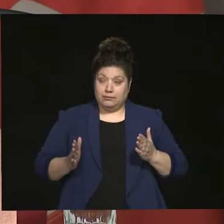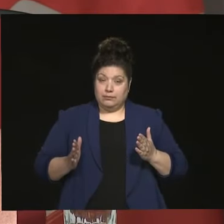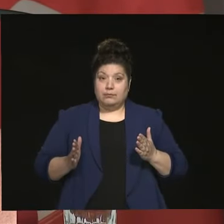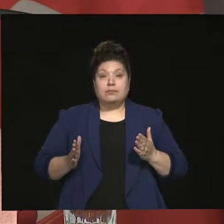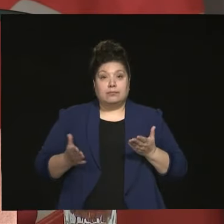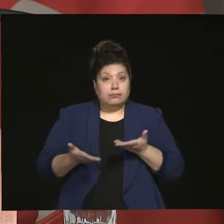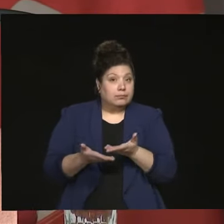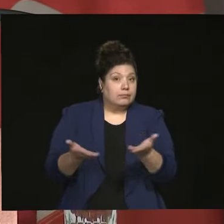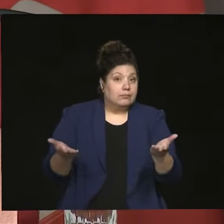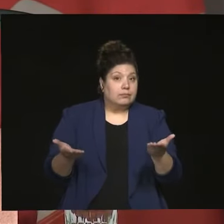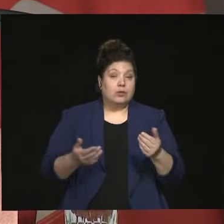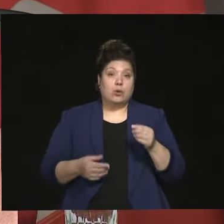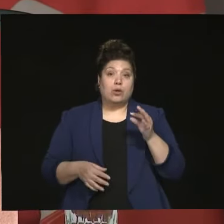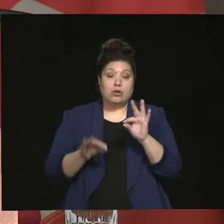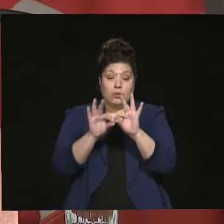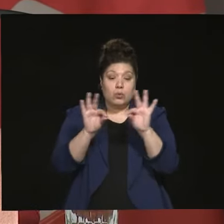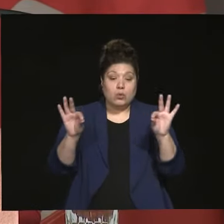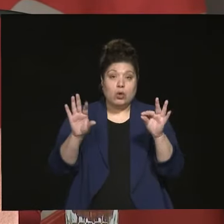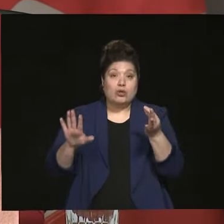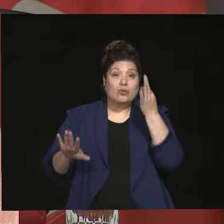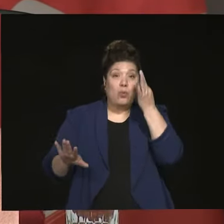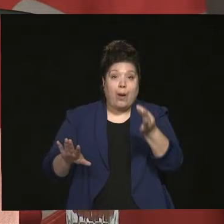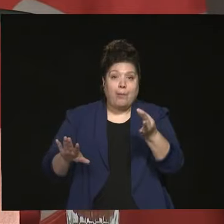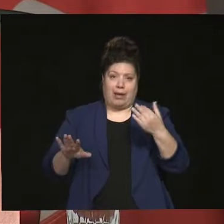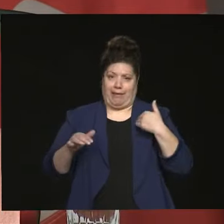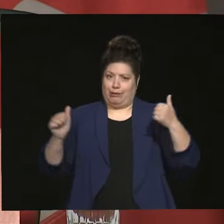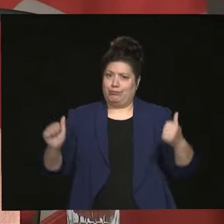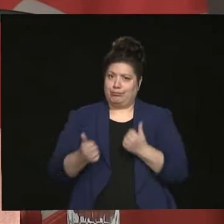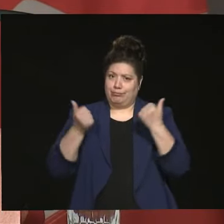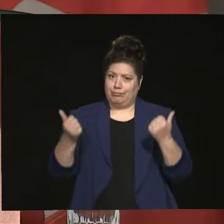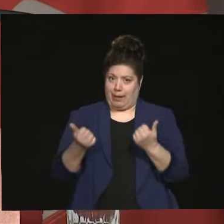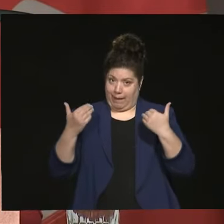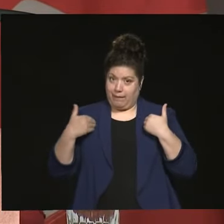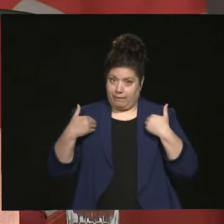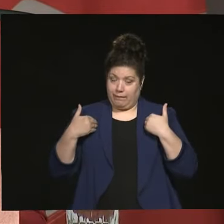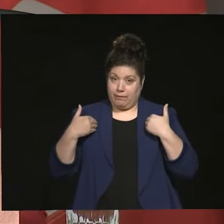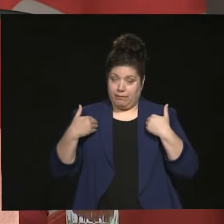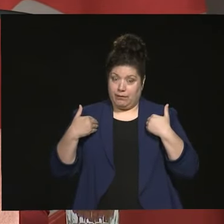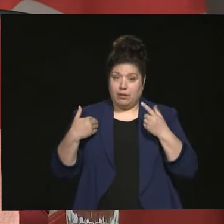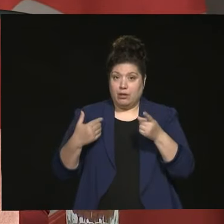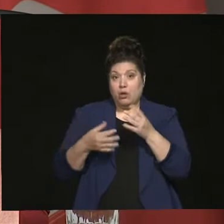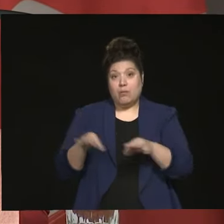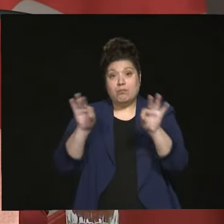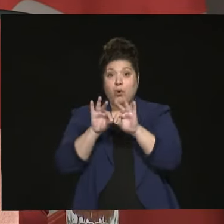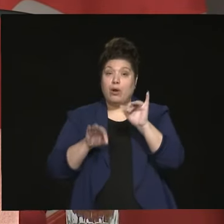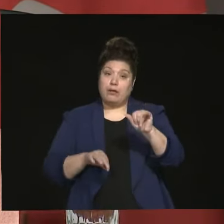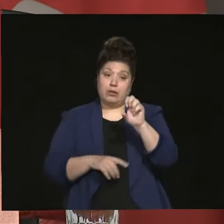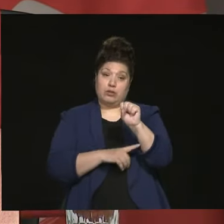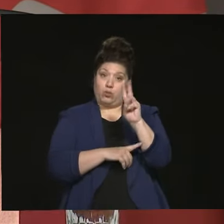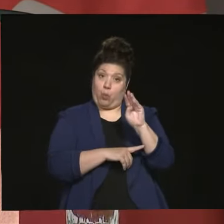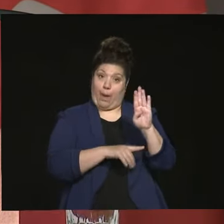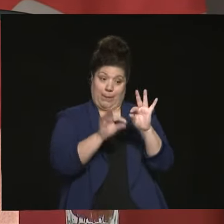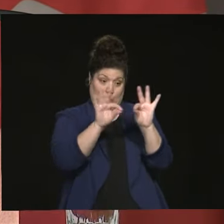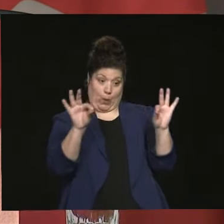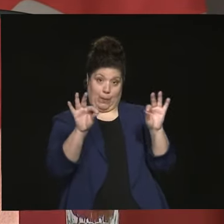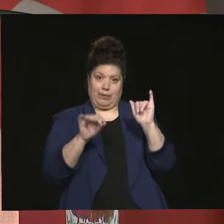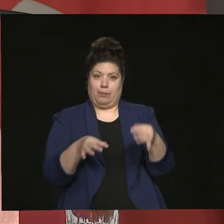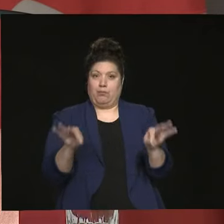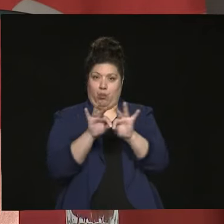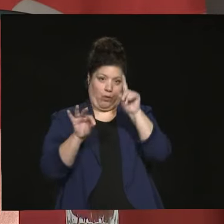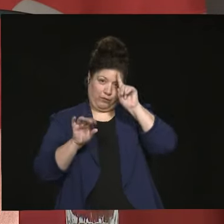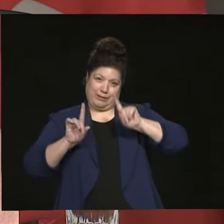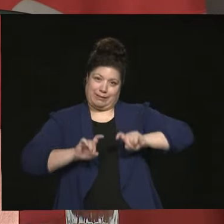swabs C'est très right now. important parce que les That's very écouvillons sont important essentiels because pour swabs faire are les tests. essential to conduct tests. Merci, Madame la Vice-Première ministre. Prochaine